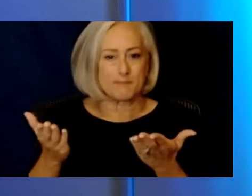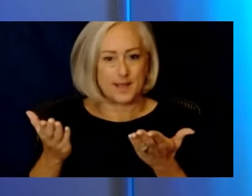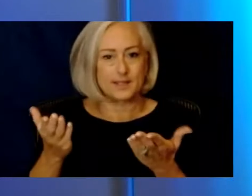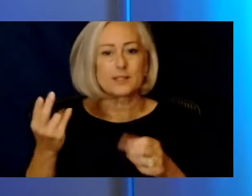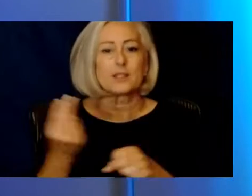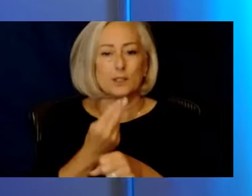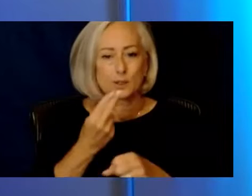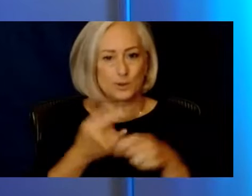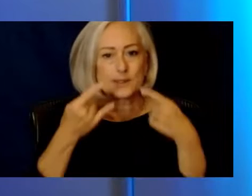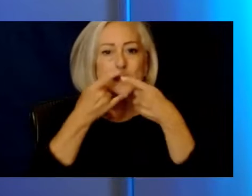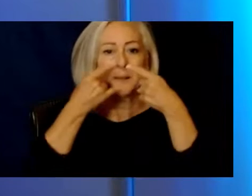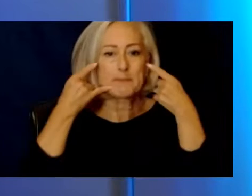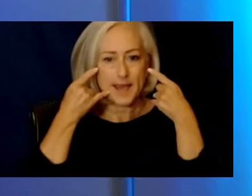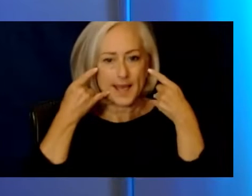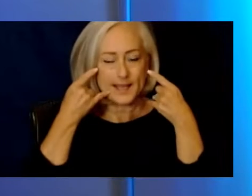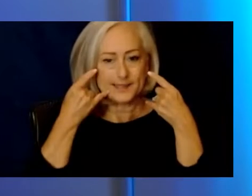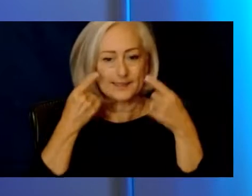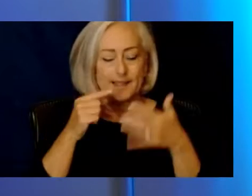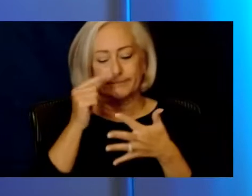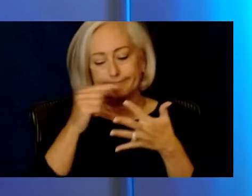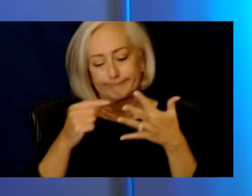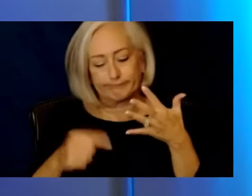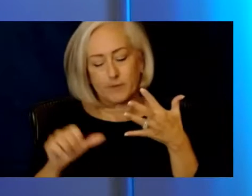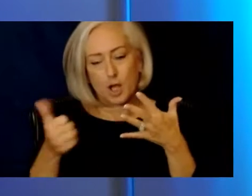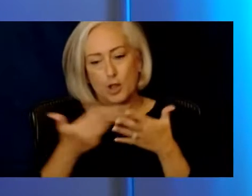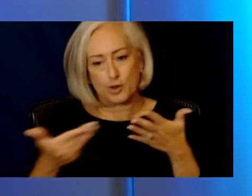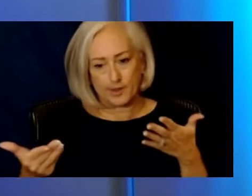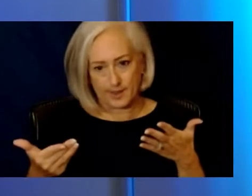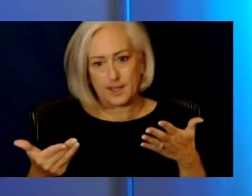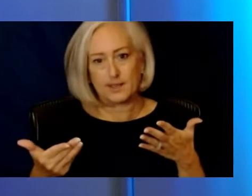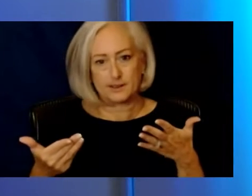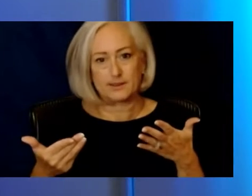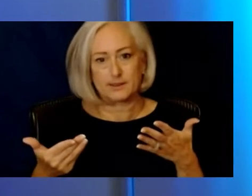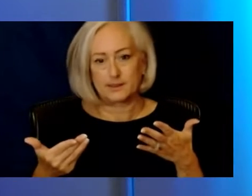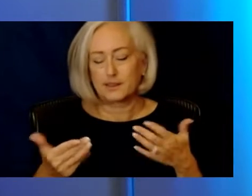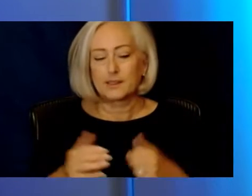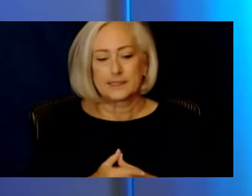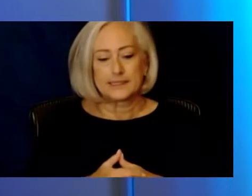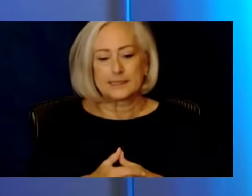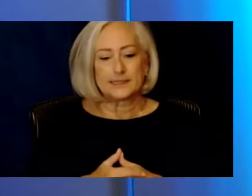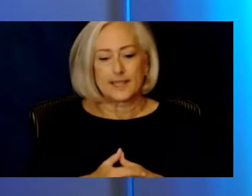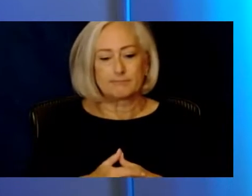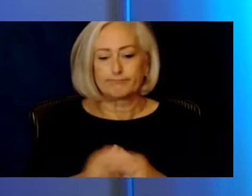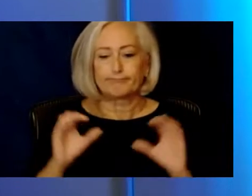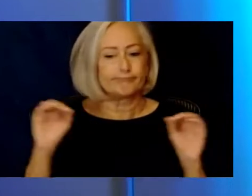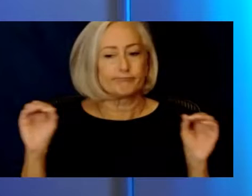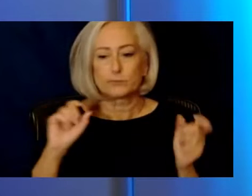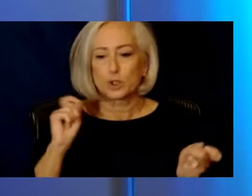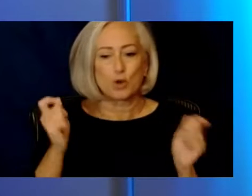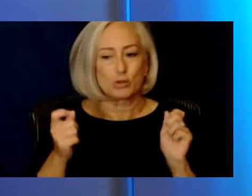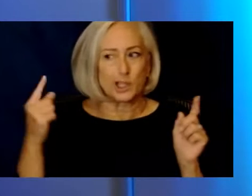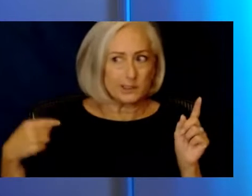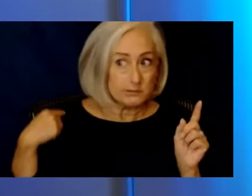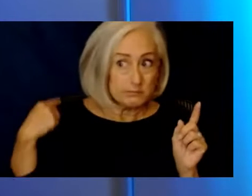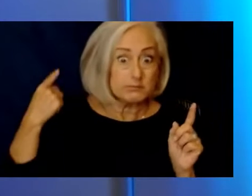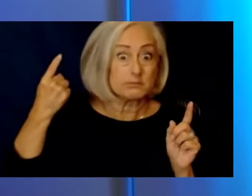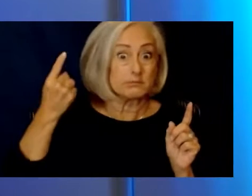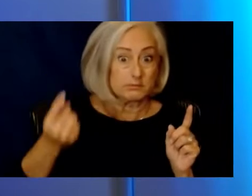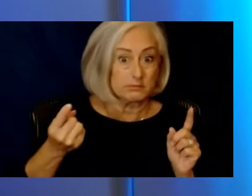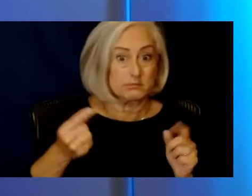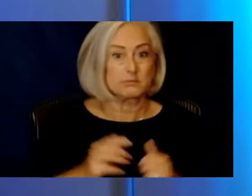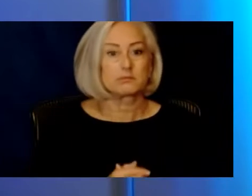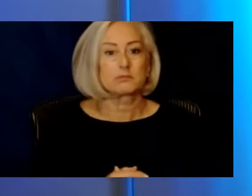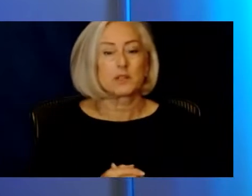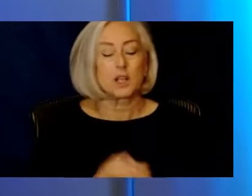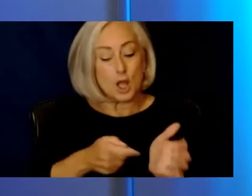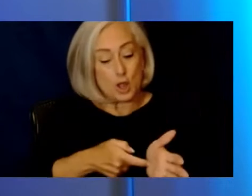masks and all the other mitigation efforts strongly, and have never really changed our recommendations. But the mandates in the schools